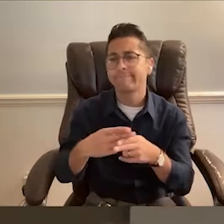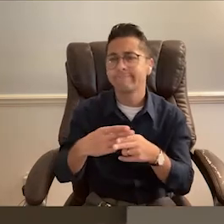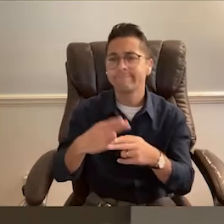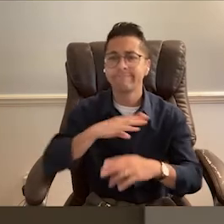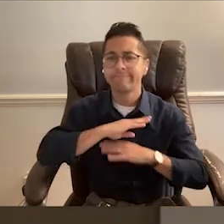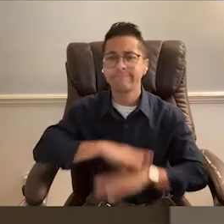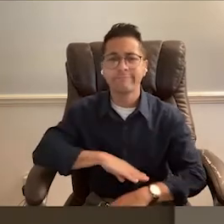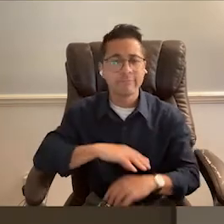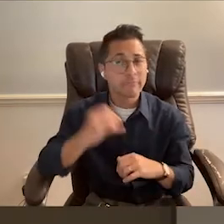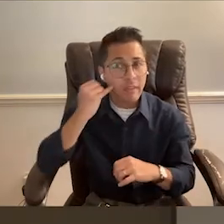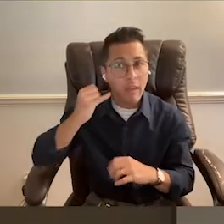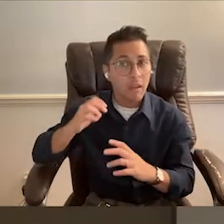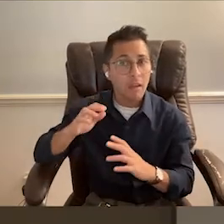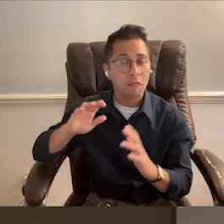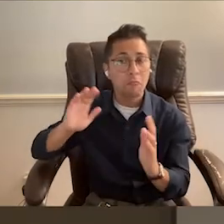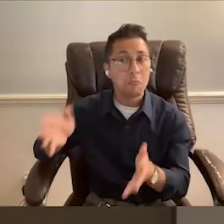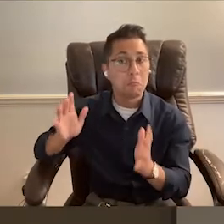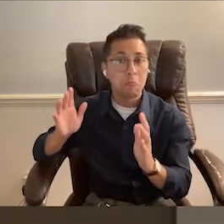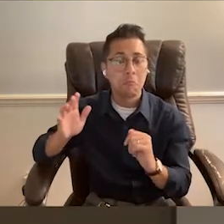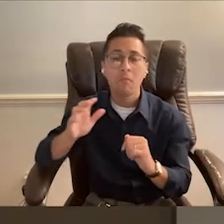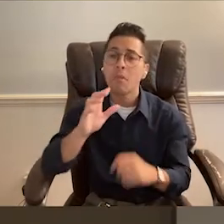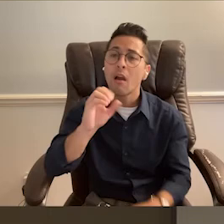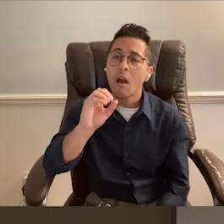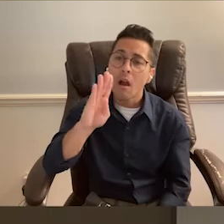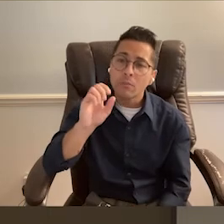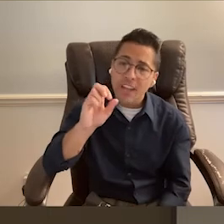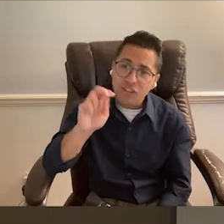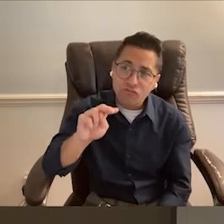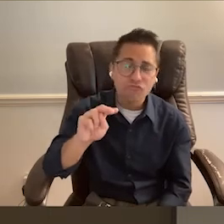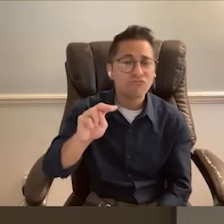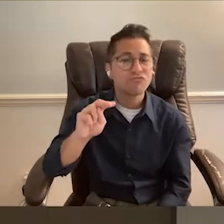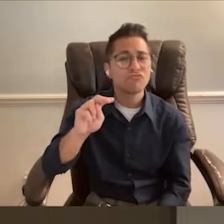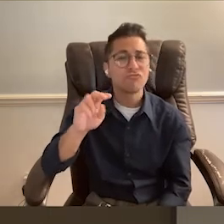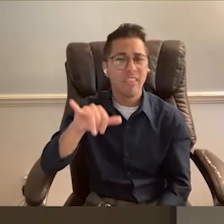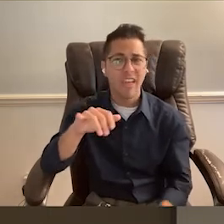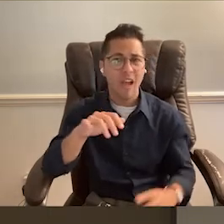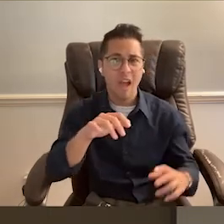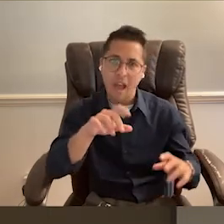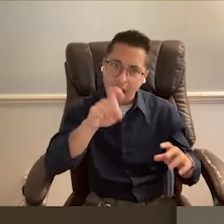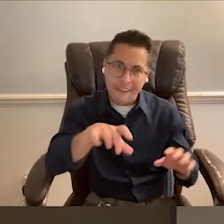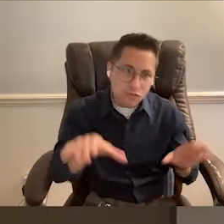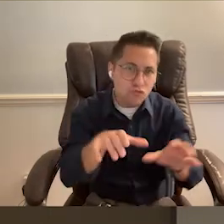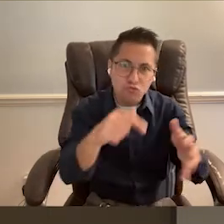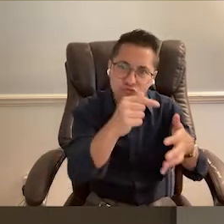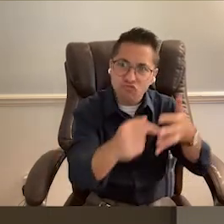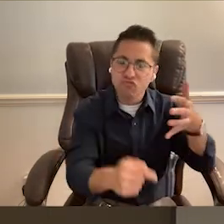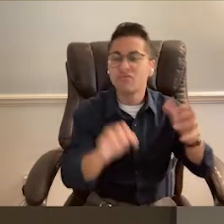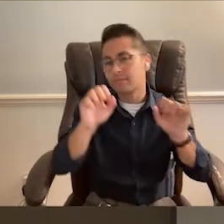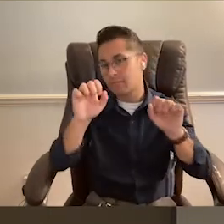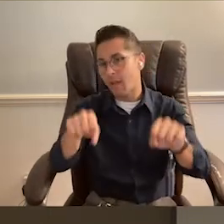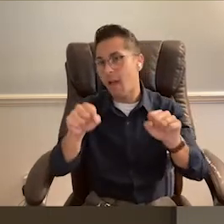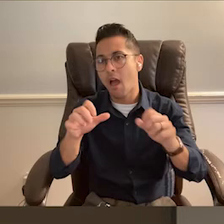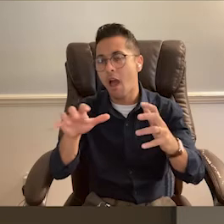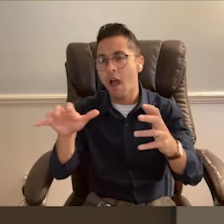Some of these rituals only provide temporary relief. And left untreated, obsessions and the need